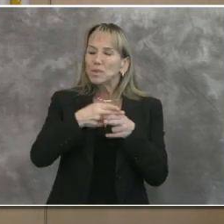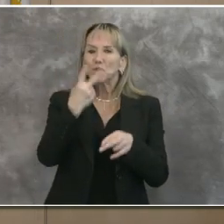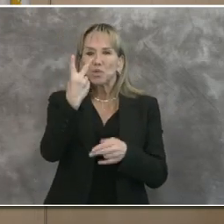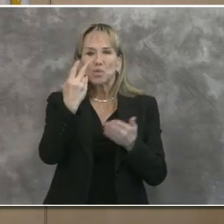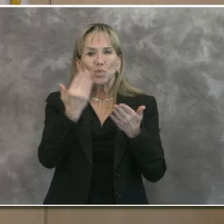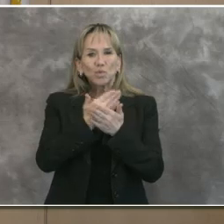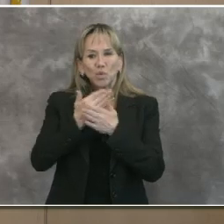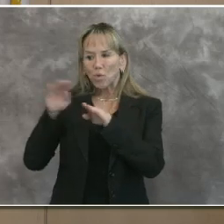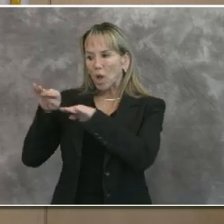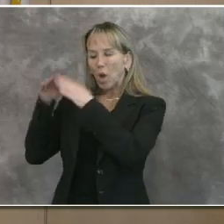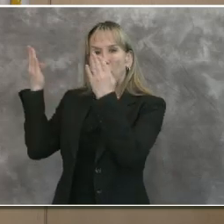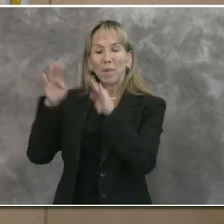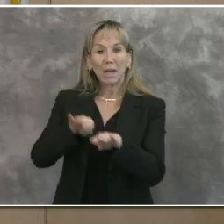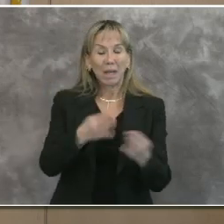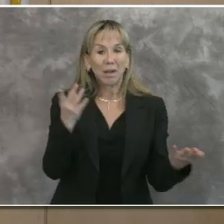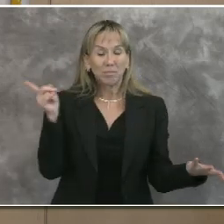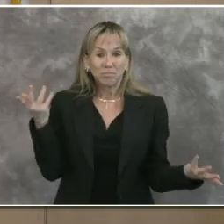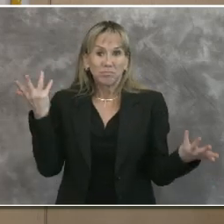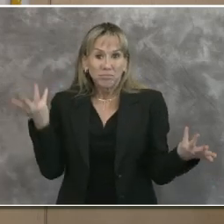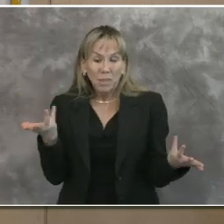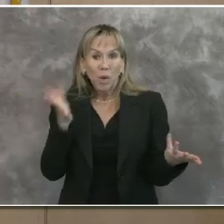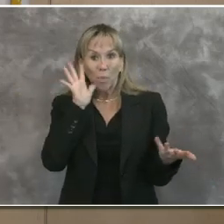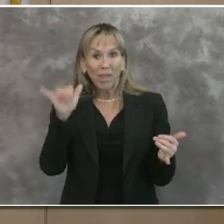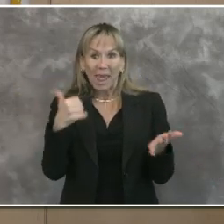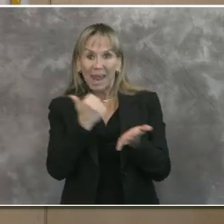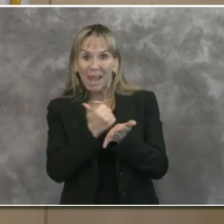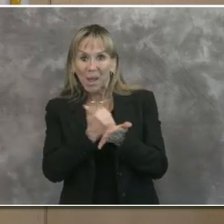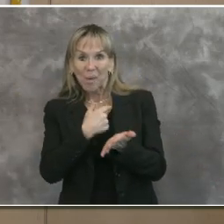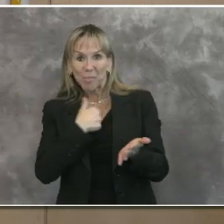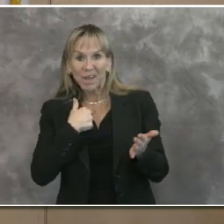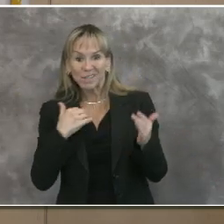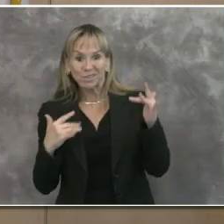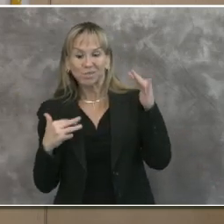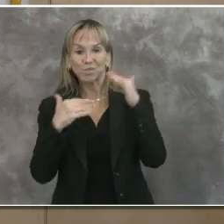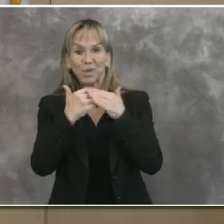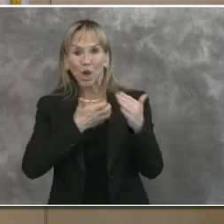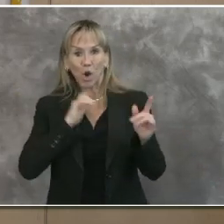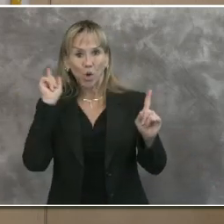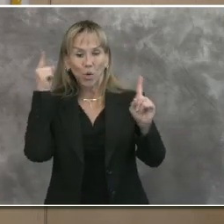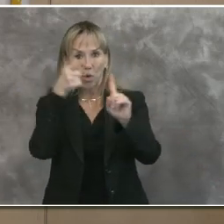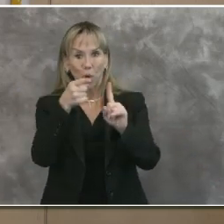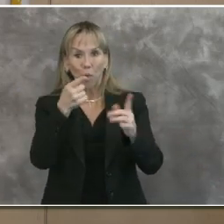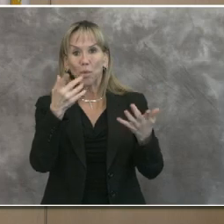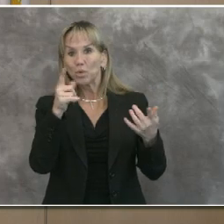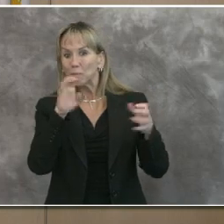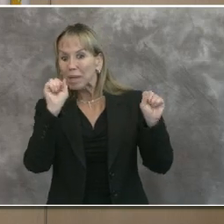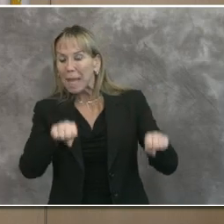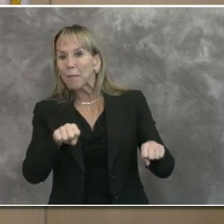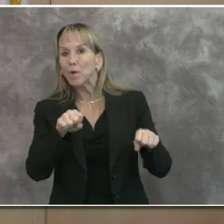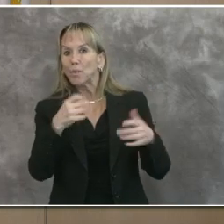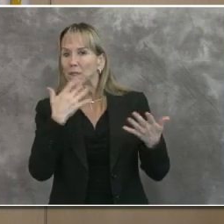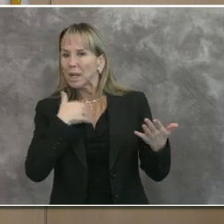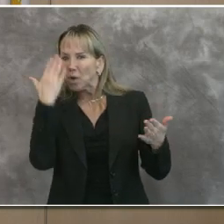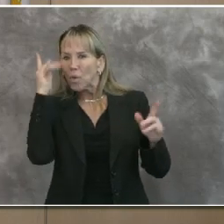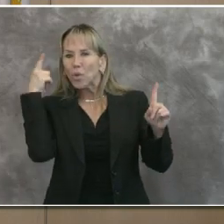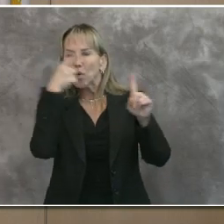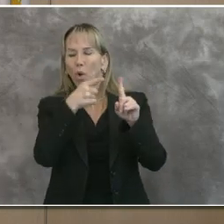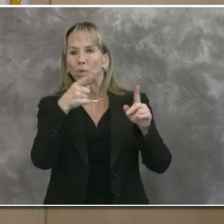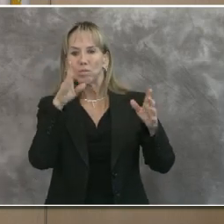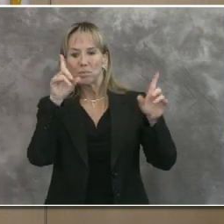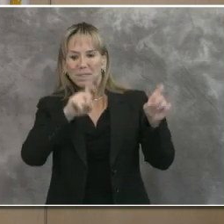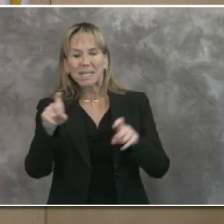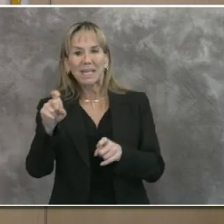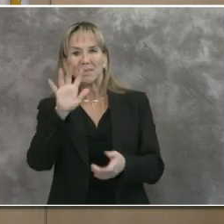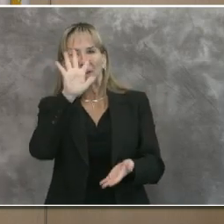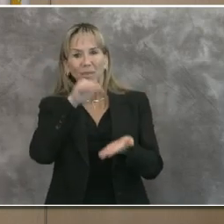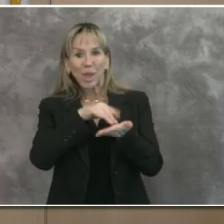the county to reaching its goal of having the ability to test 5,100 people a day in San Diego County, or the threshold you're looking for in order to